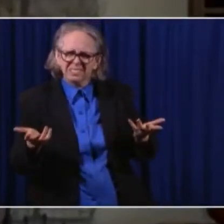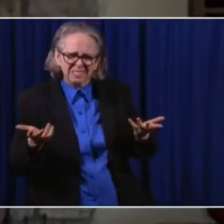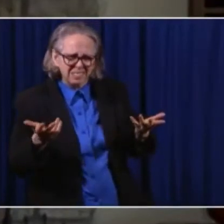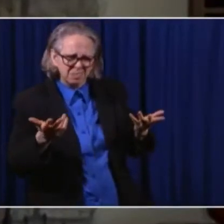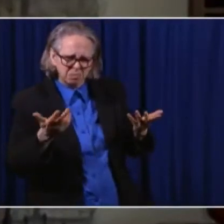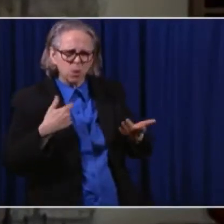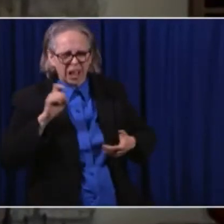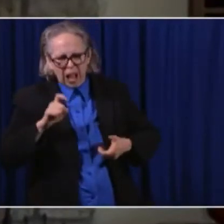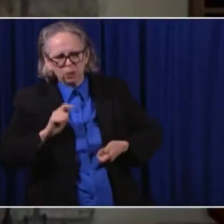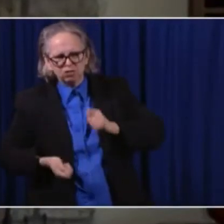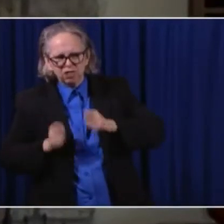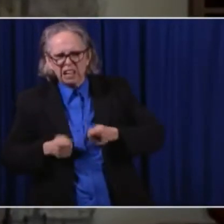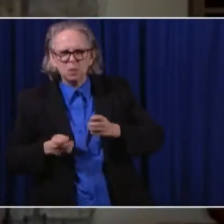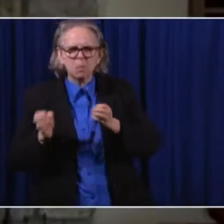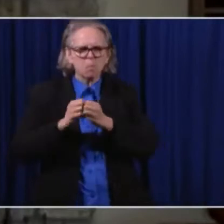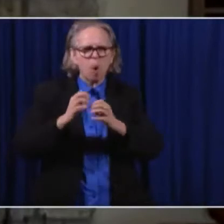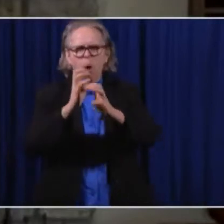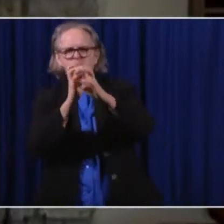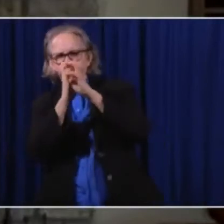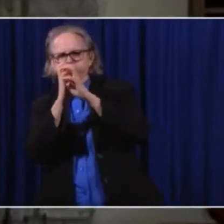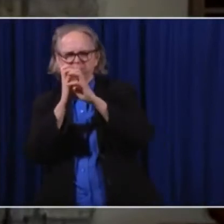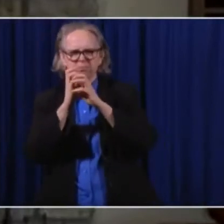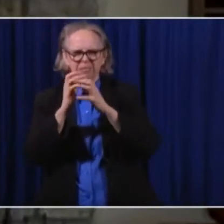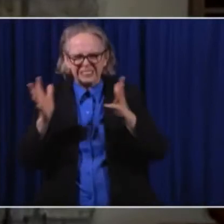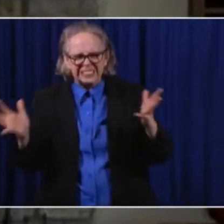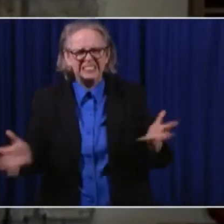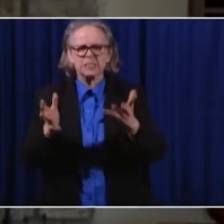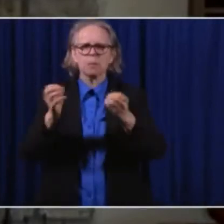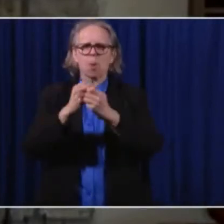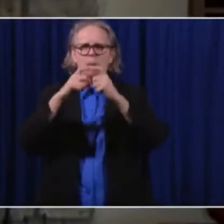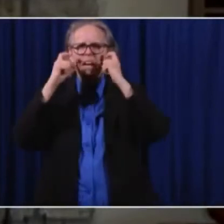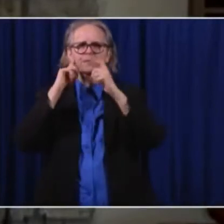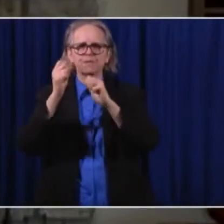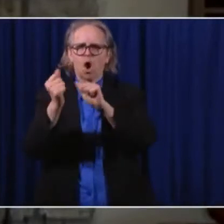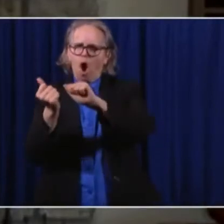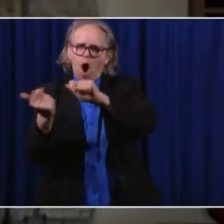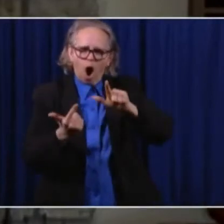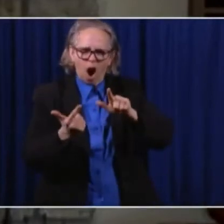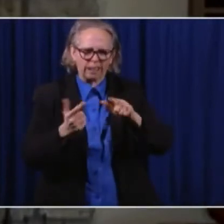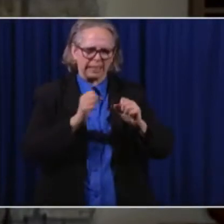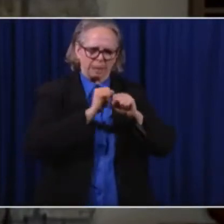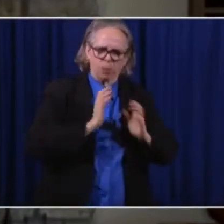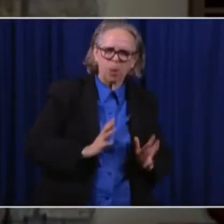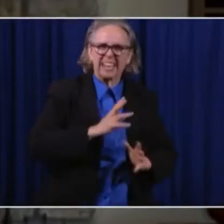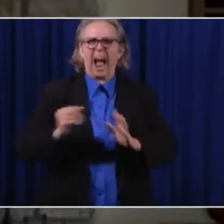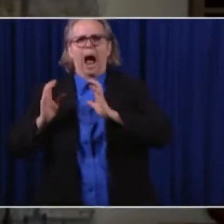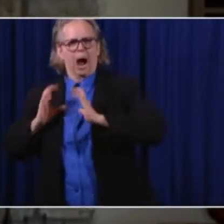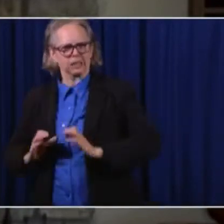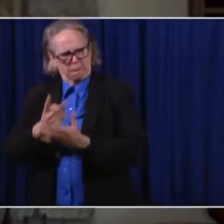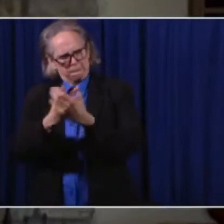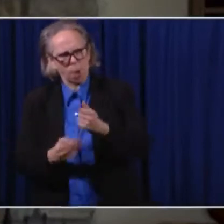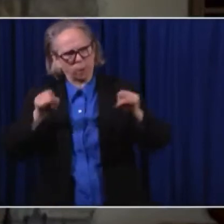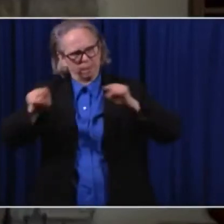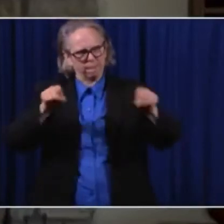want to see is substantial mask compliance in a store. We want to see not